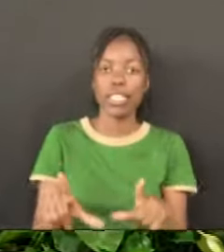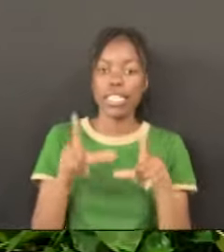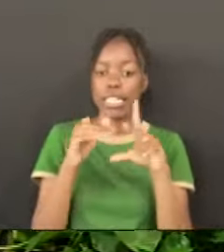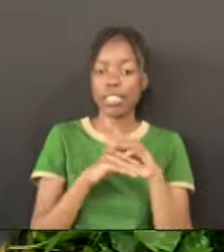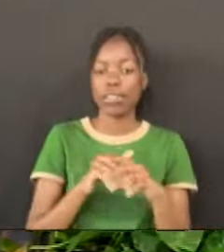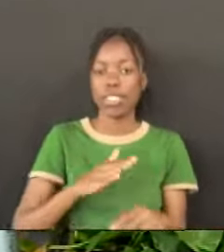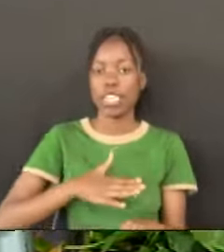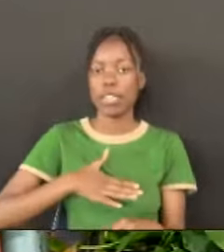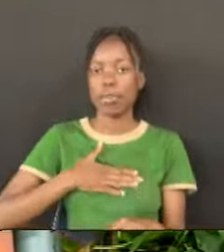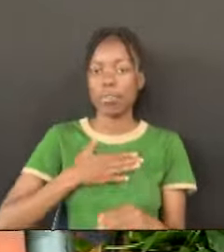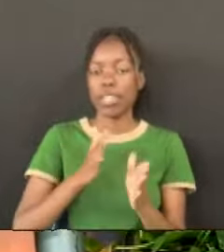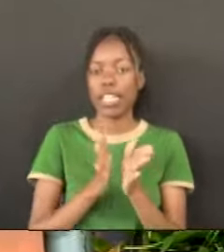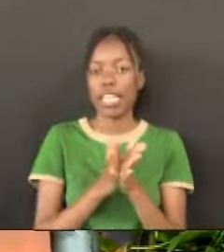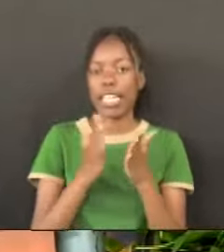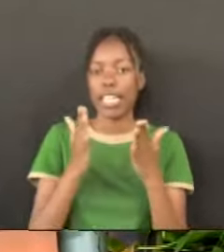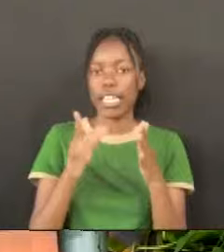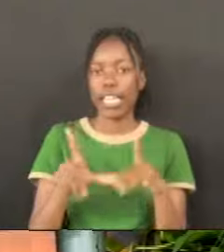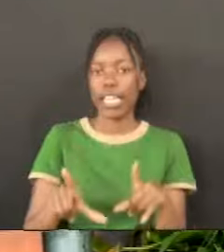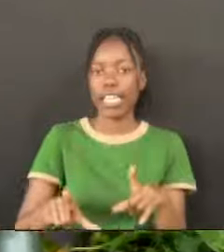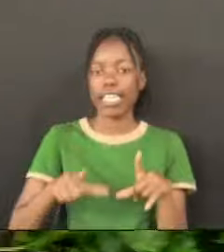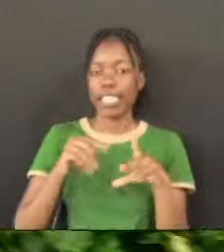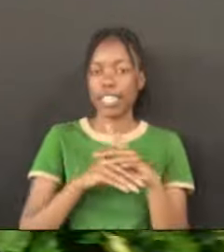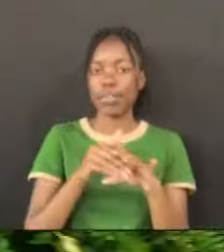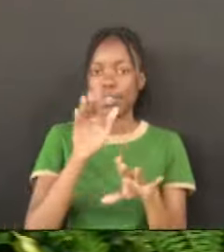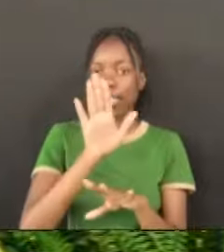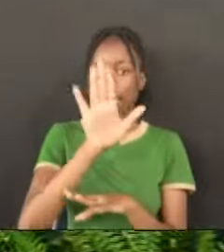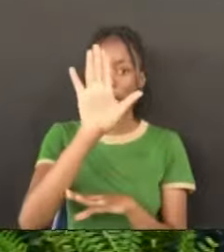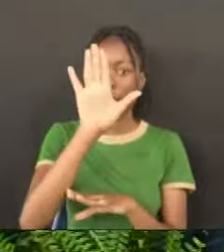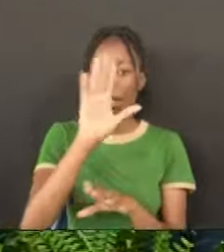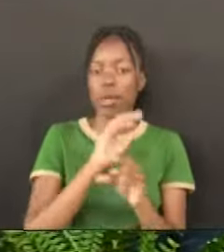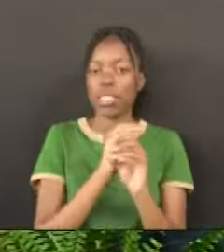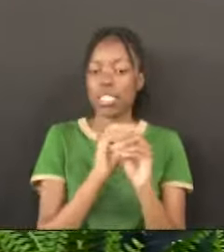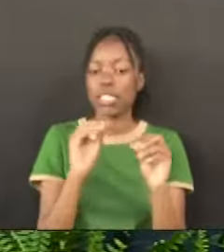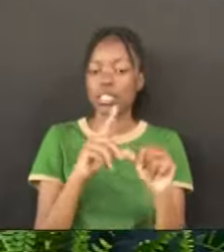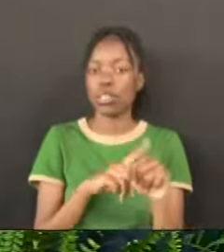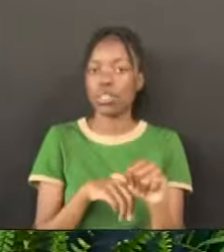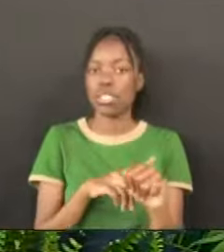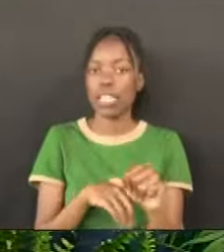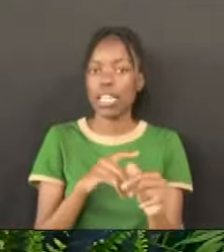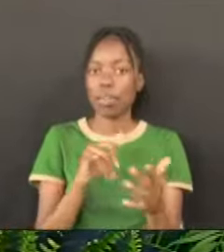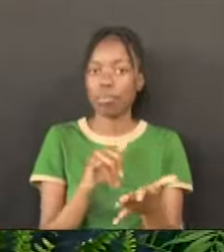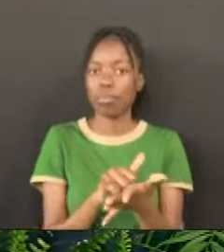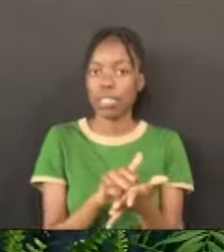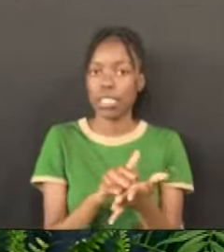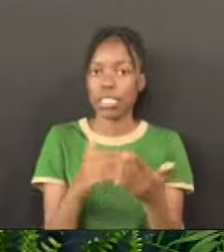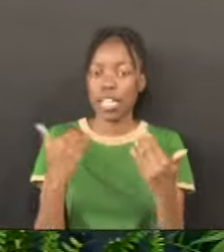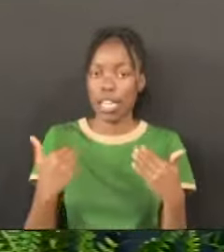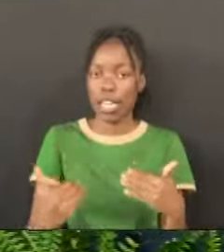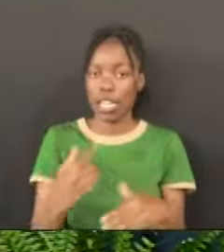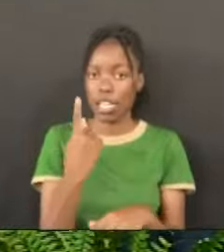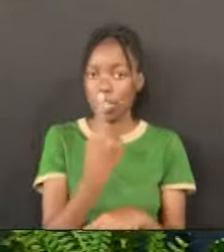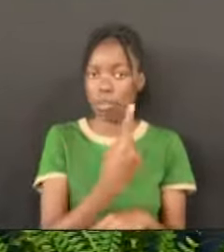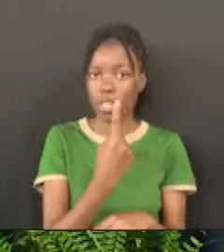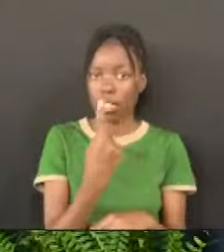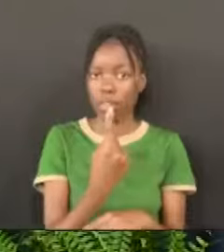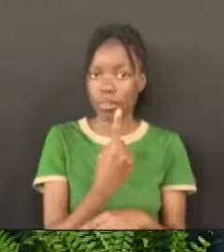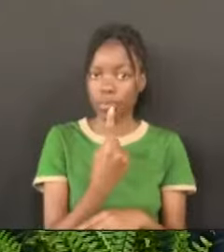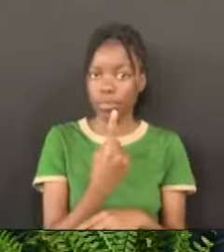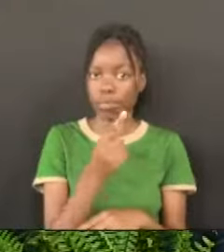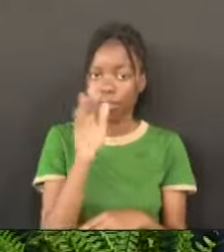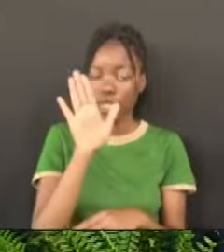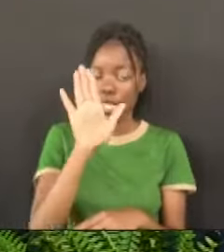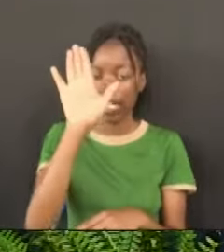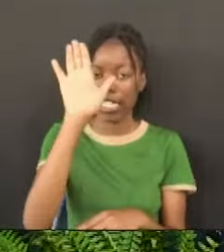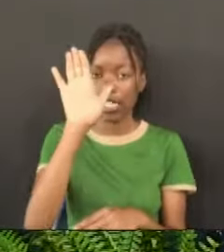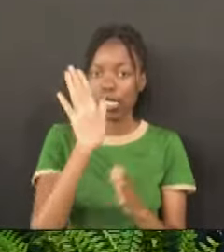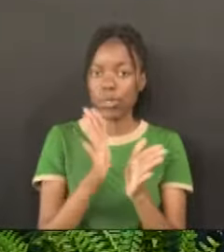I live in him. There is no time that I am alone. He is with me